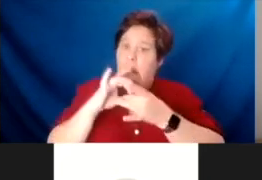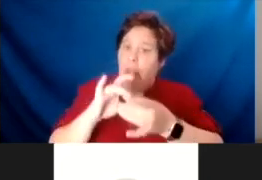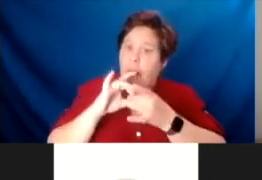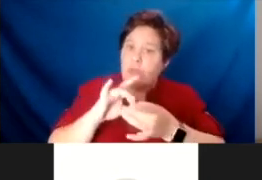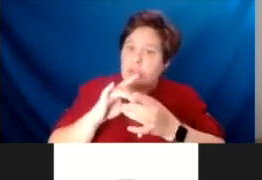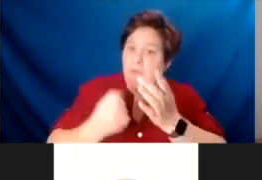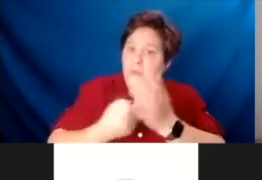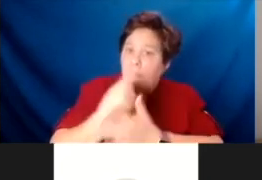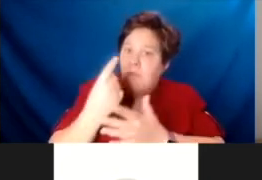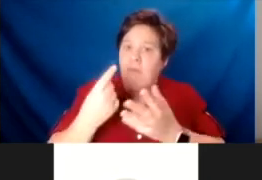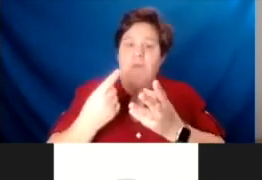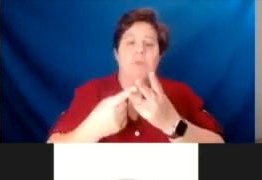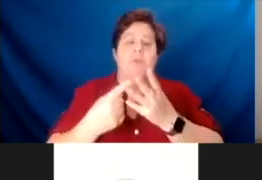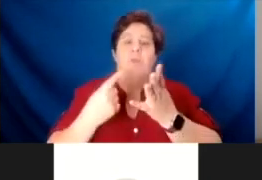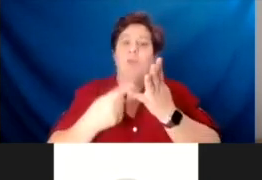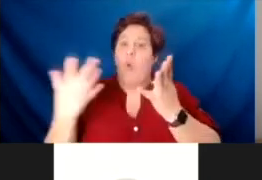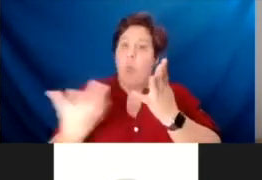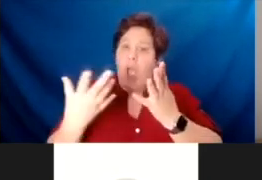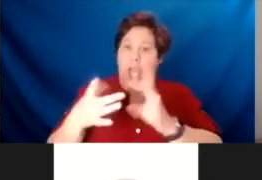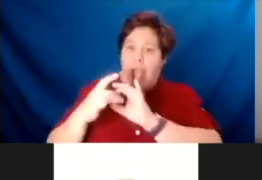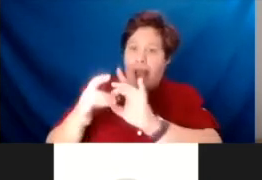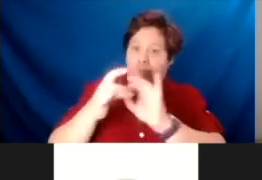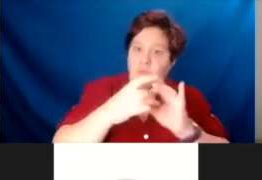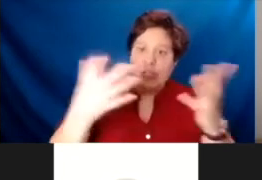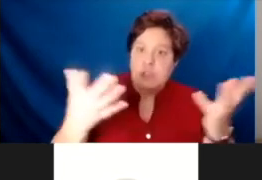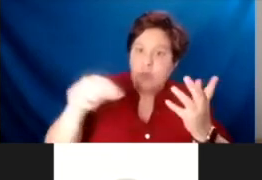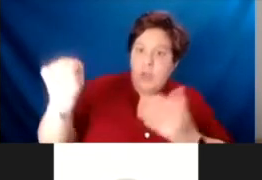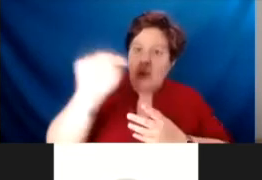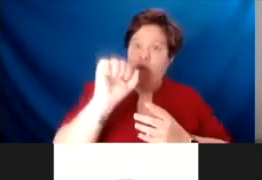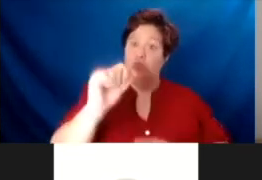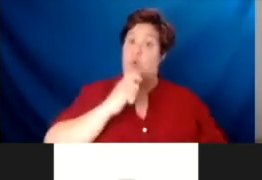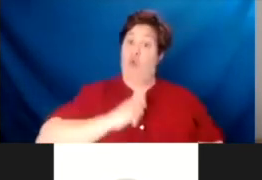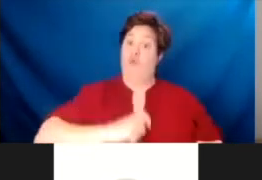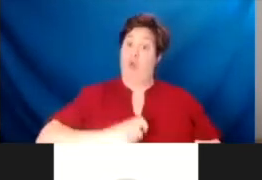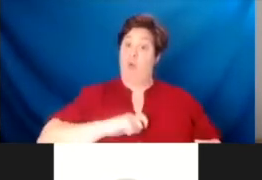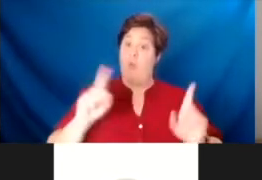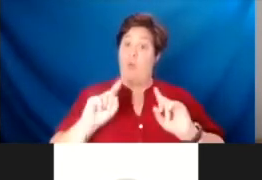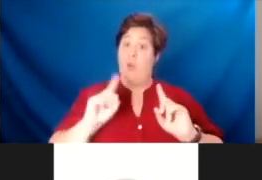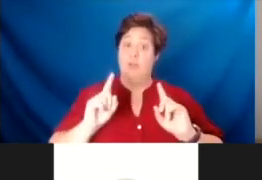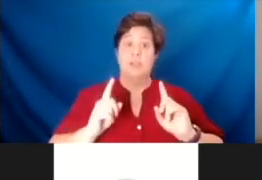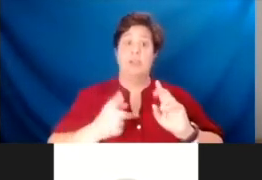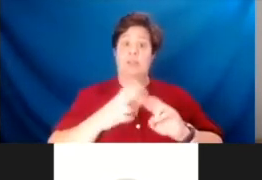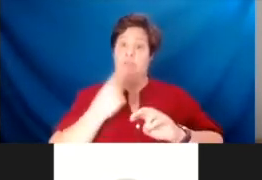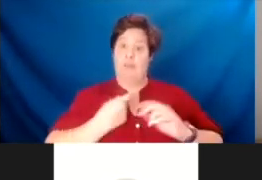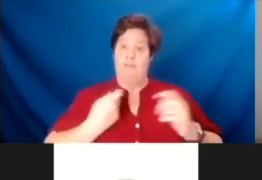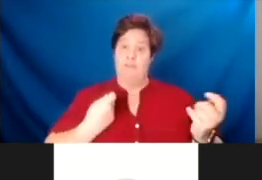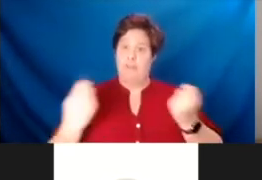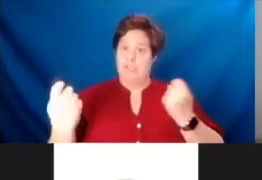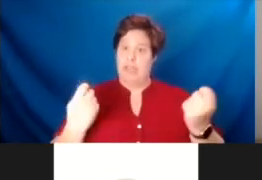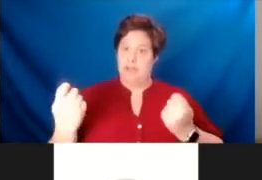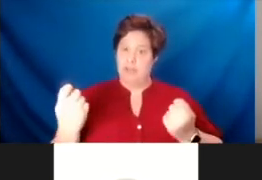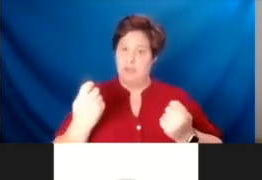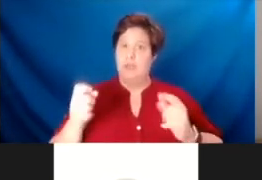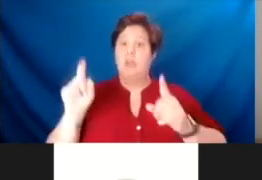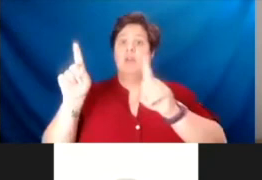endeavor, where the collaboration would sit. So, you know, what's your role if then you are the facilitator, you know, and equally